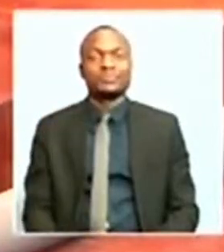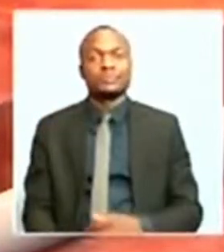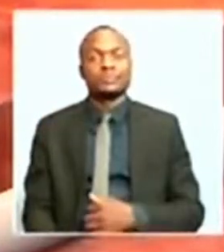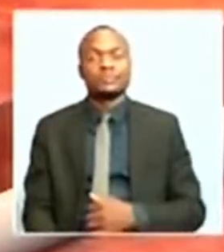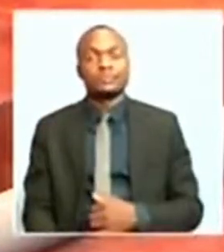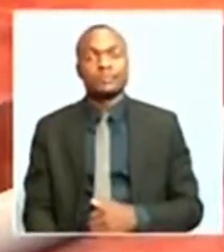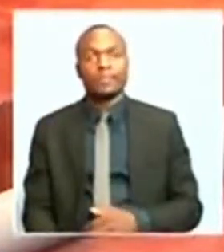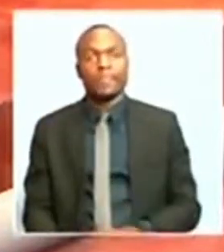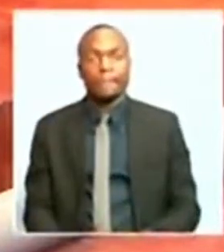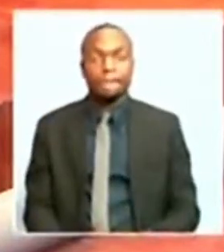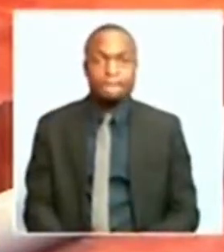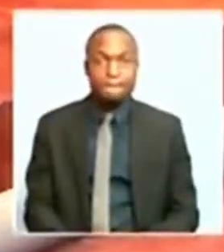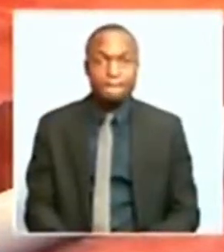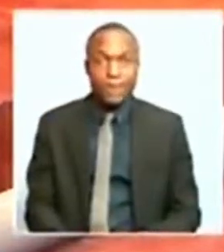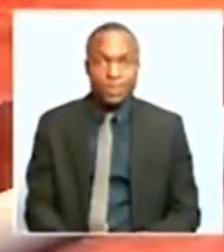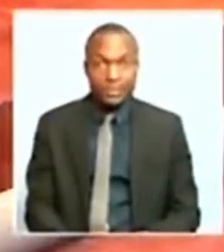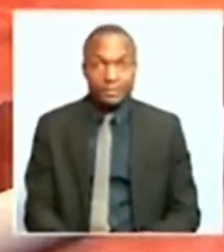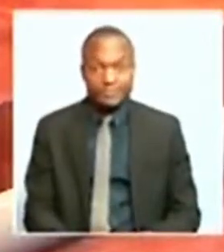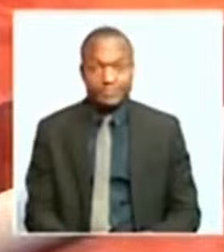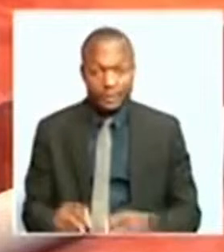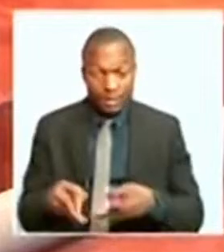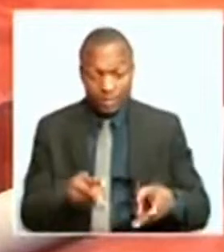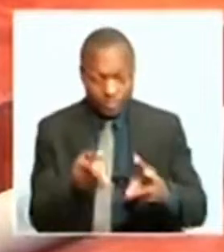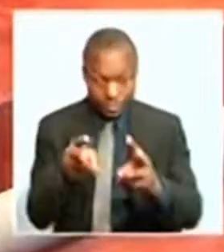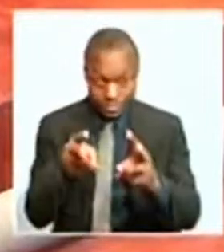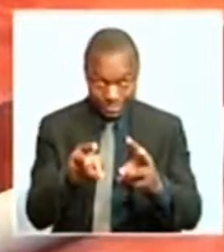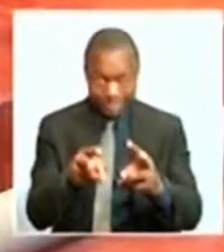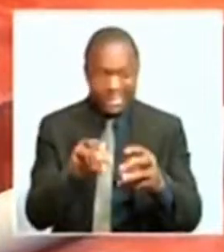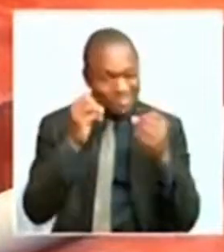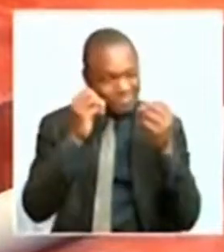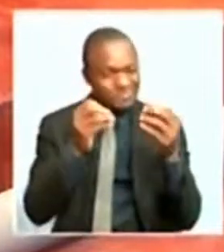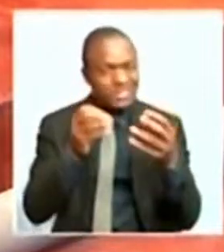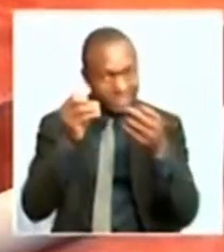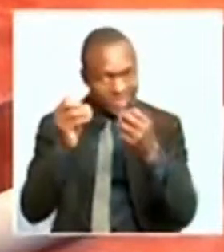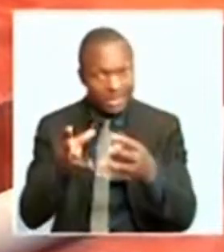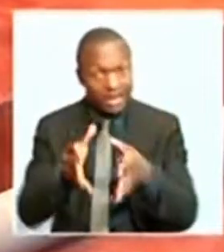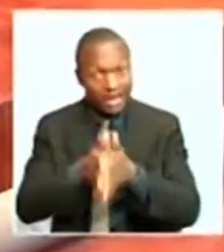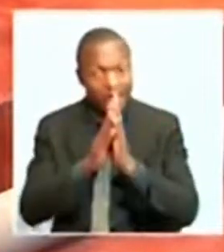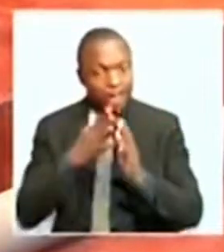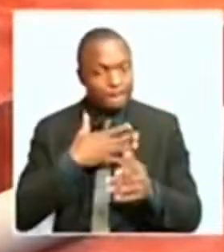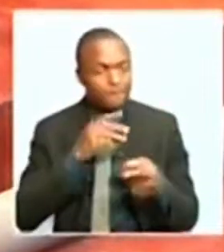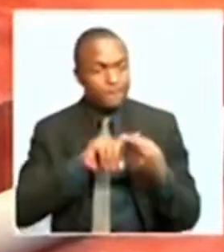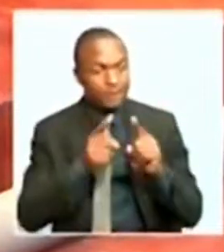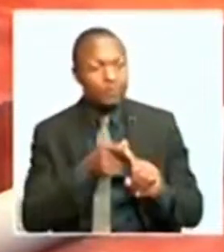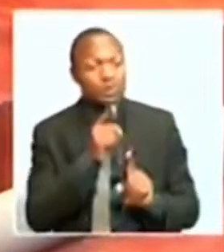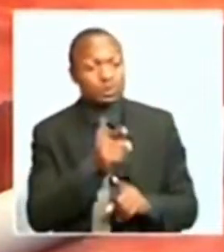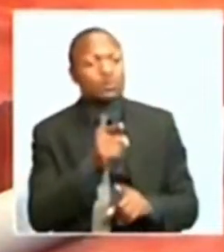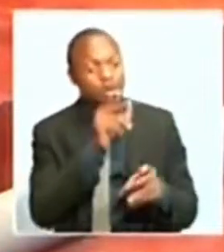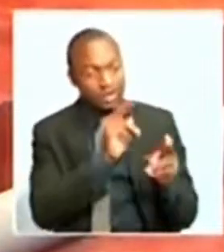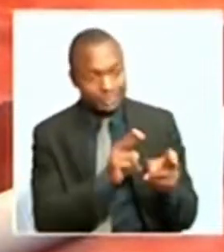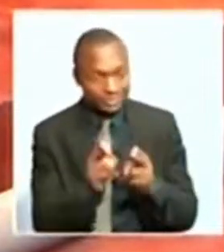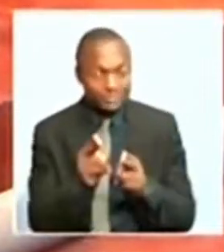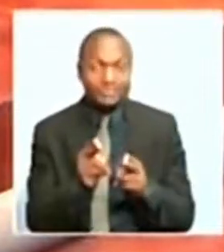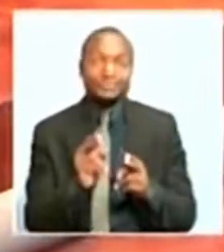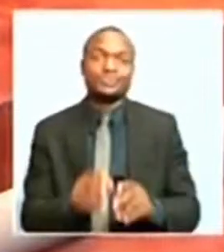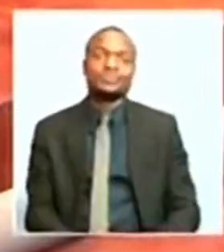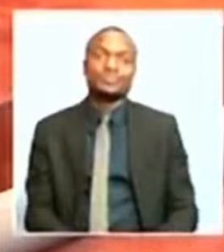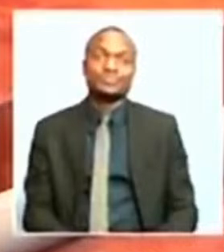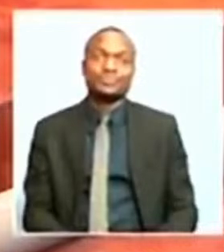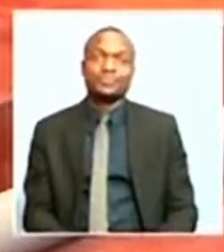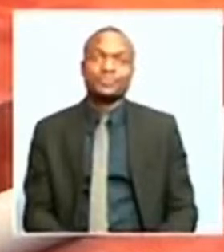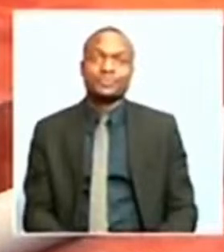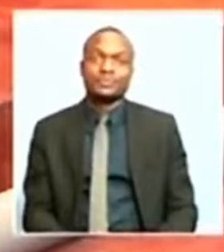So the measures, I think, are many. I think I'll ask my colleague to speak to them. Basically, I think